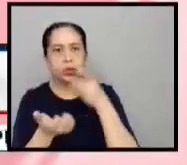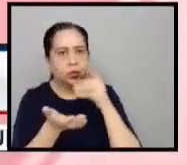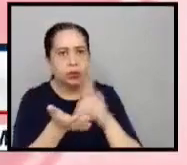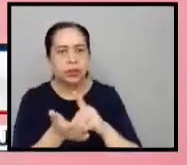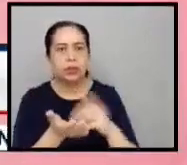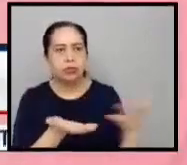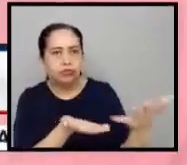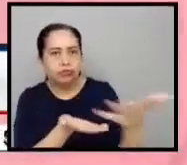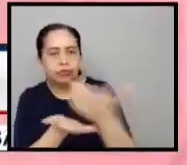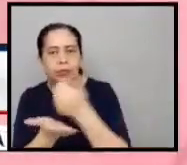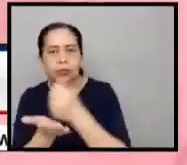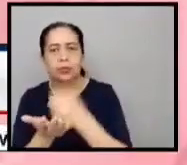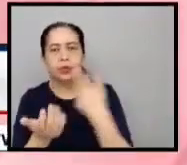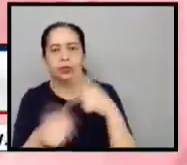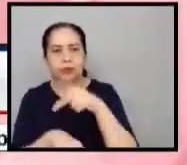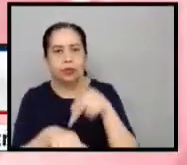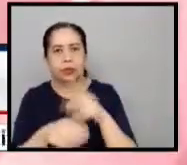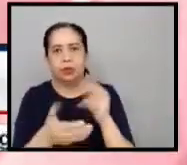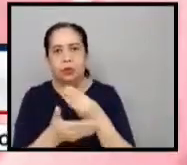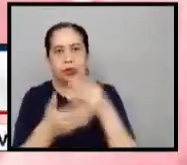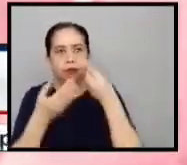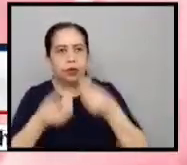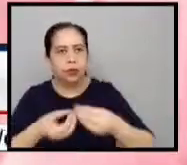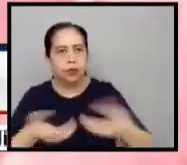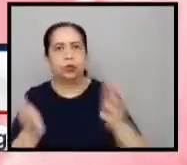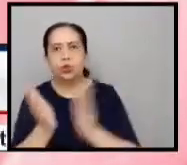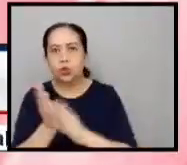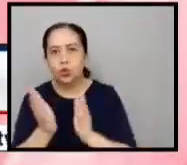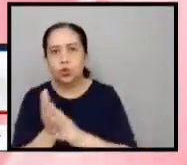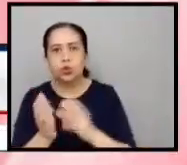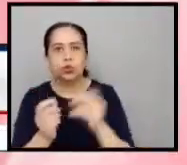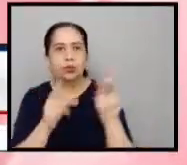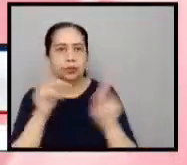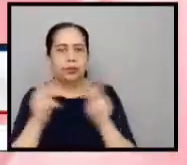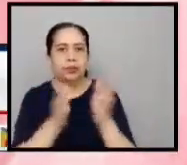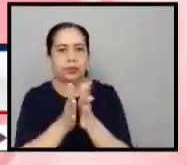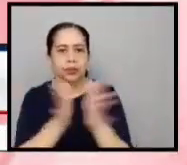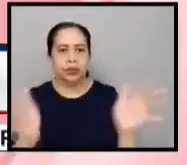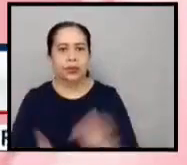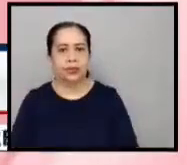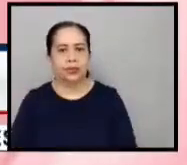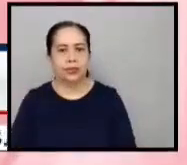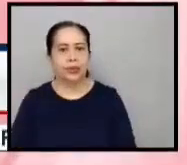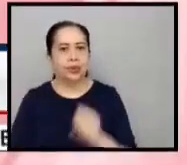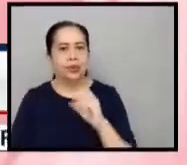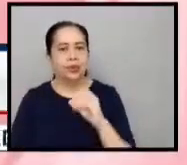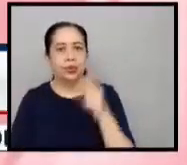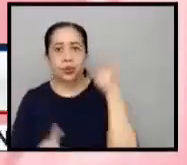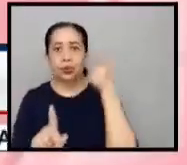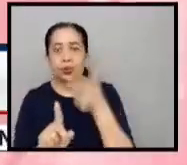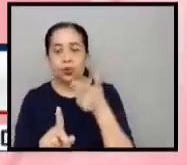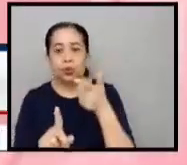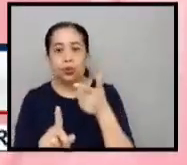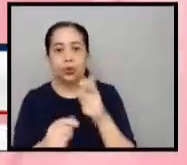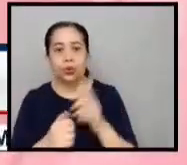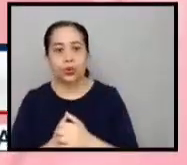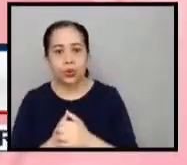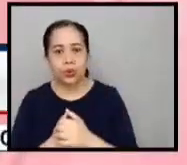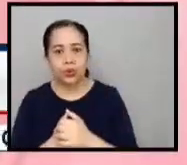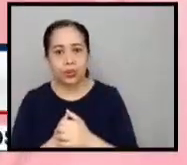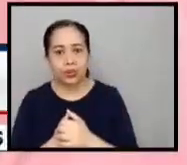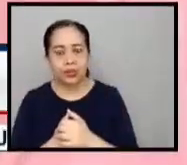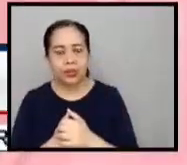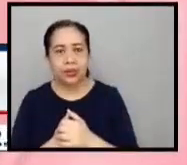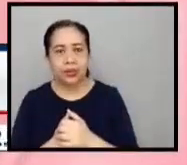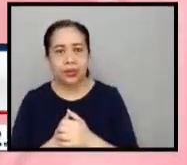for dissemination to schools and the general public. All right, okay. So, habali po ang goal po. Yes, Sir